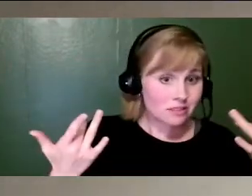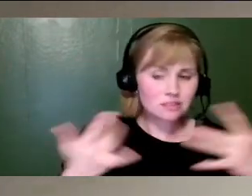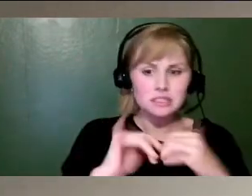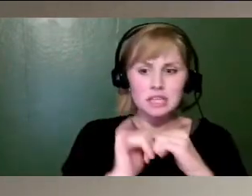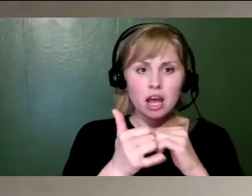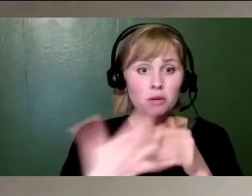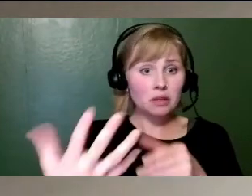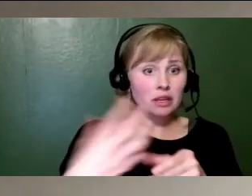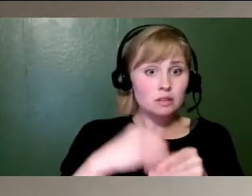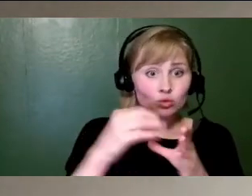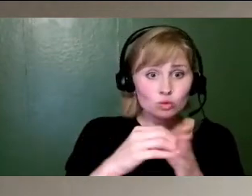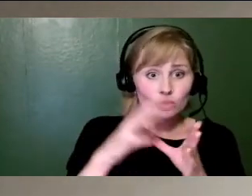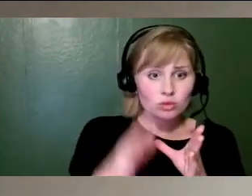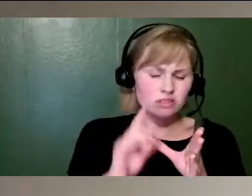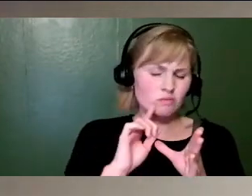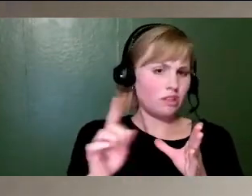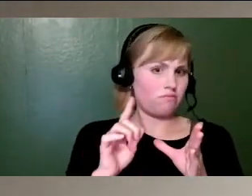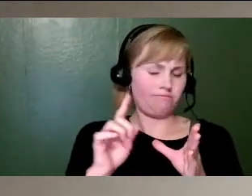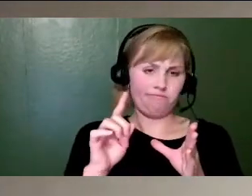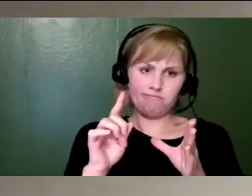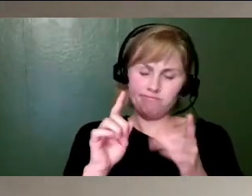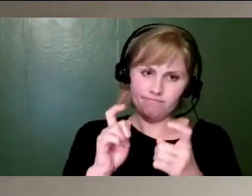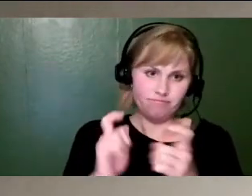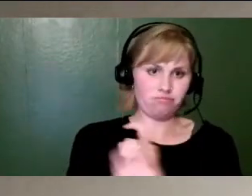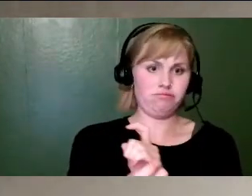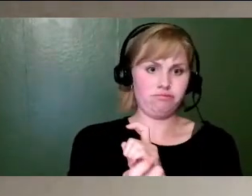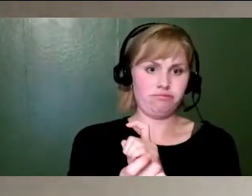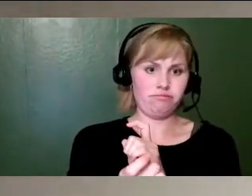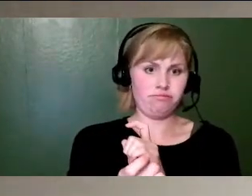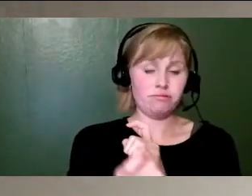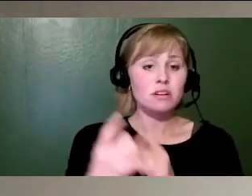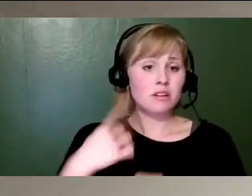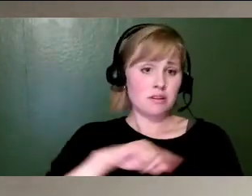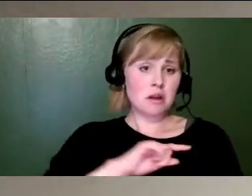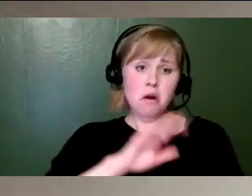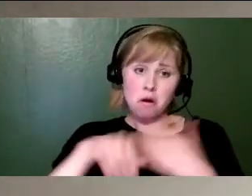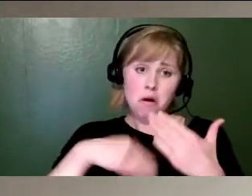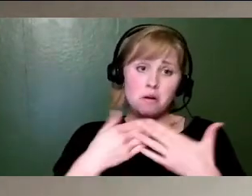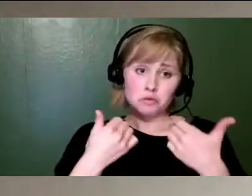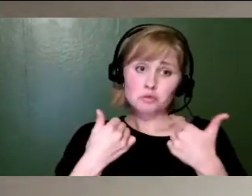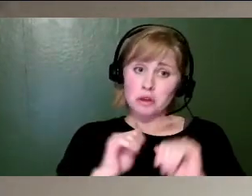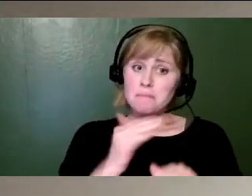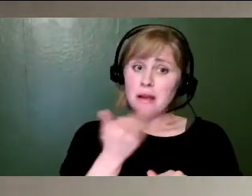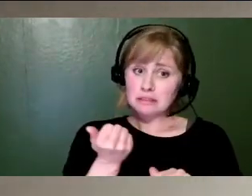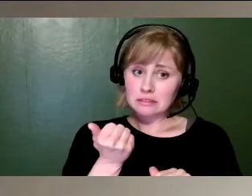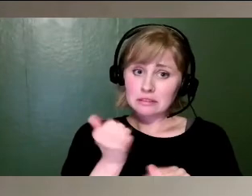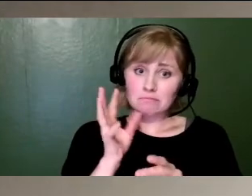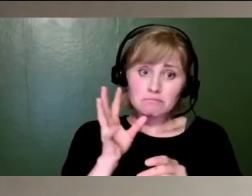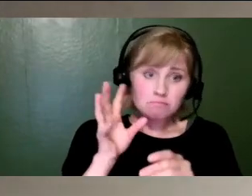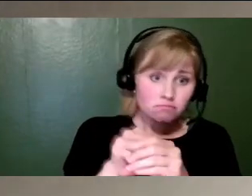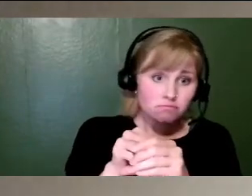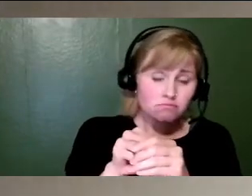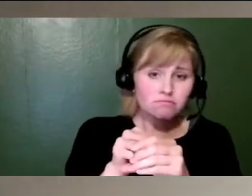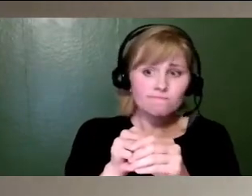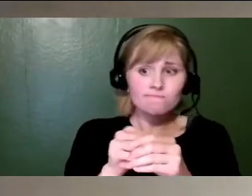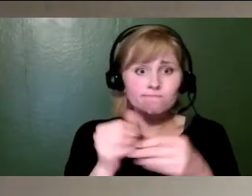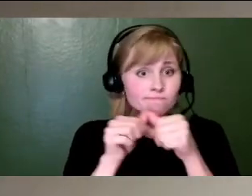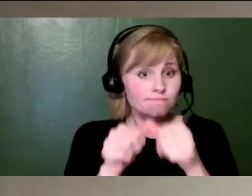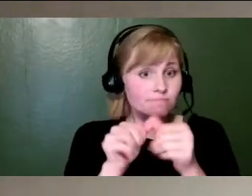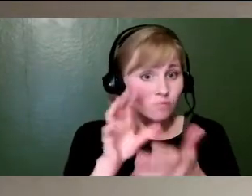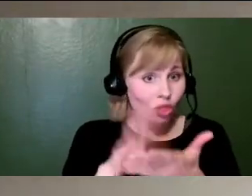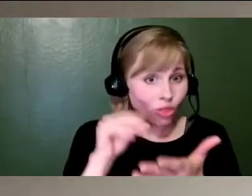And we're all trying our best to enjoy these practical learning opportunities and enriching experiences as much as